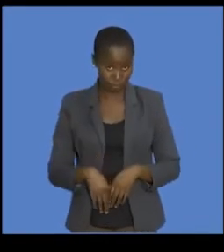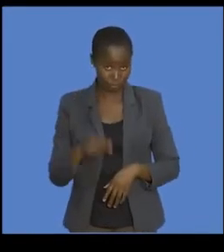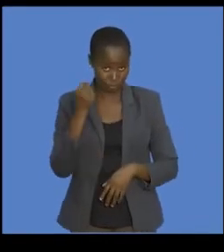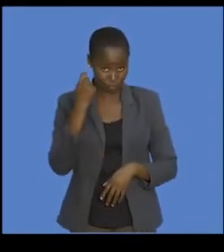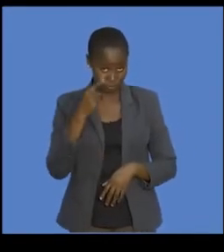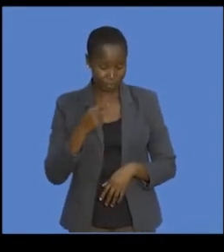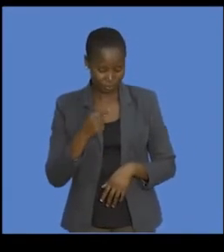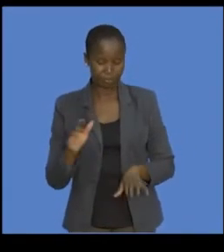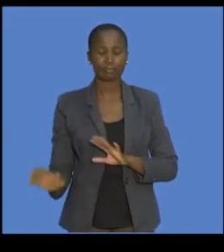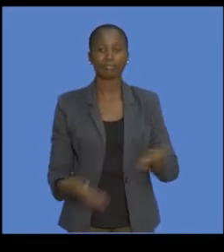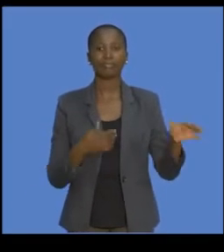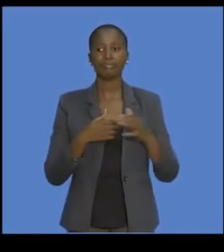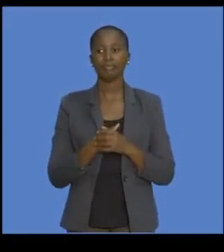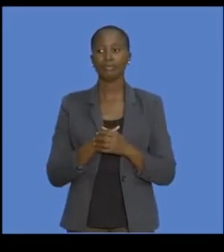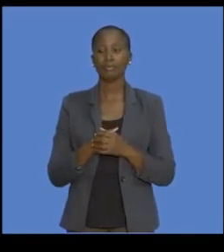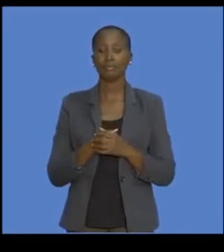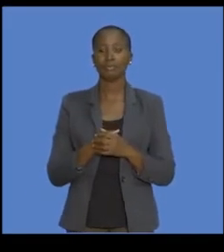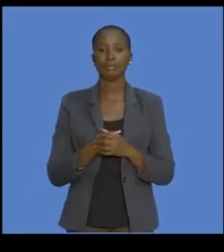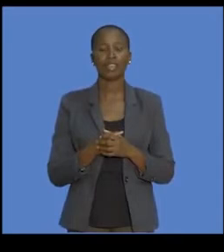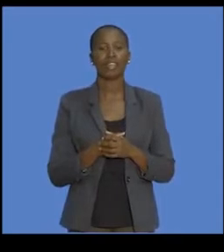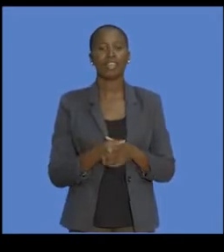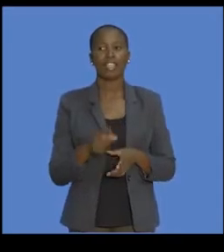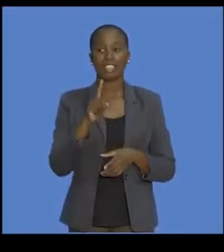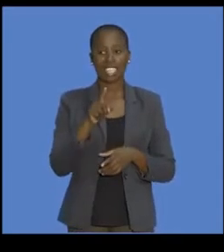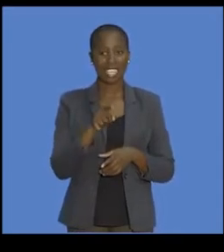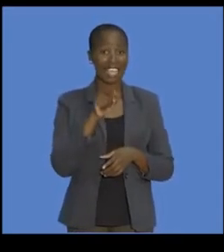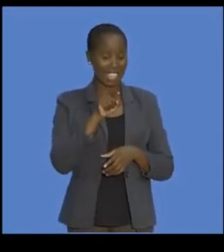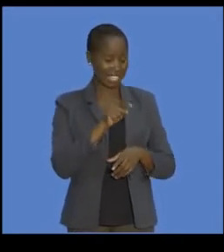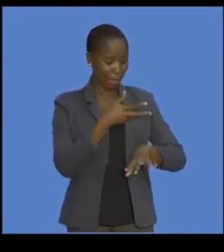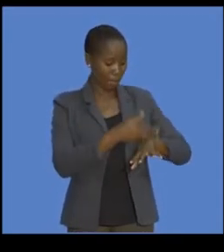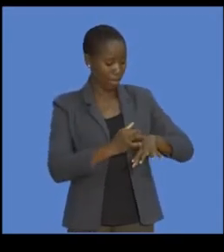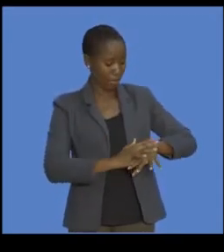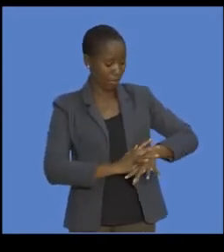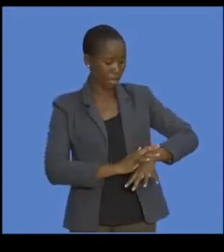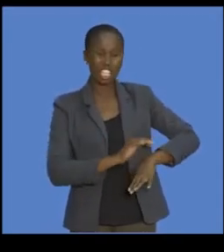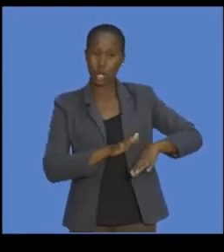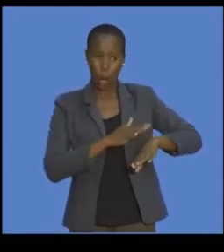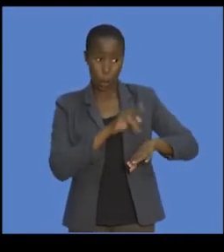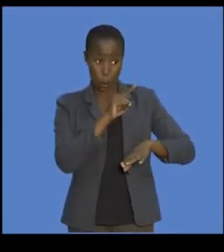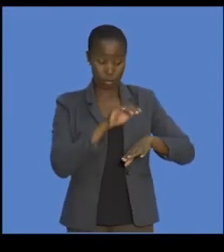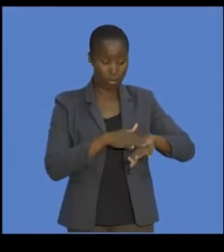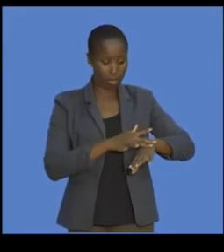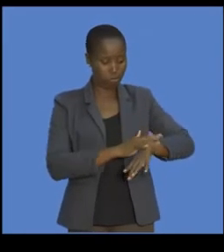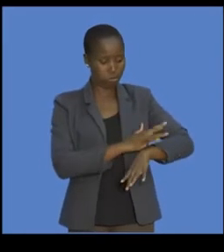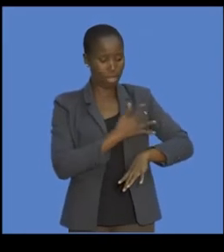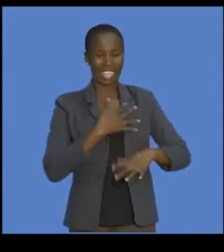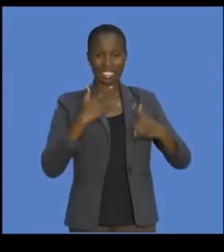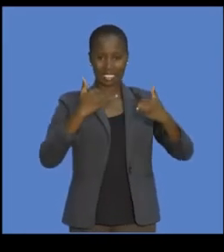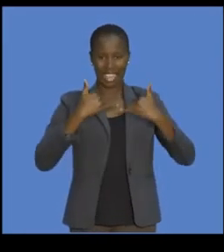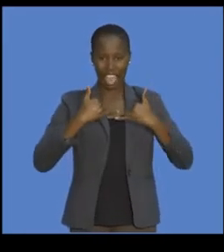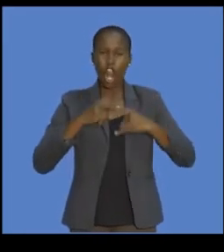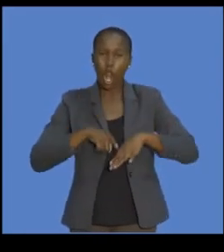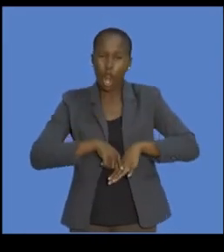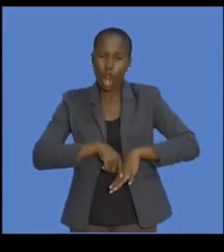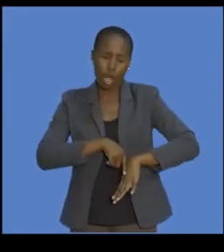effects tend to be long-lasting, whereas in the nervous system, the effect tends to be short-lived and often